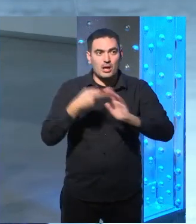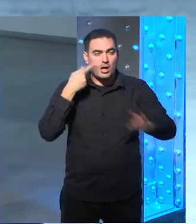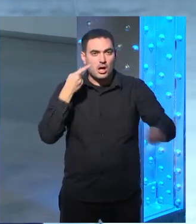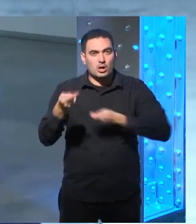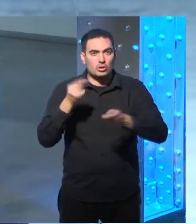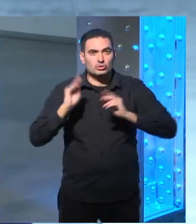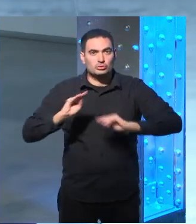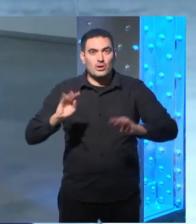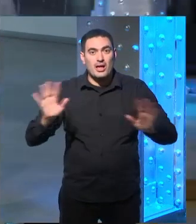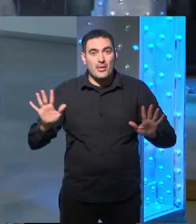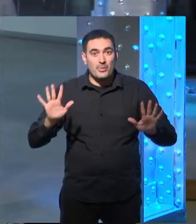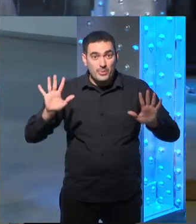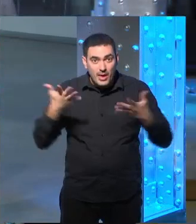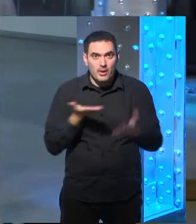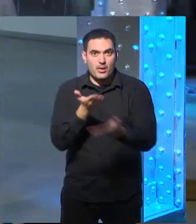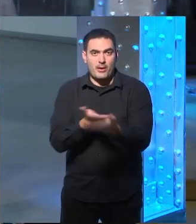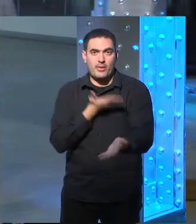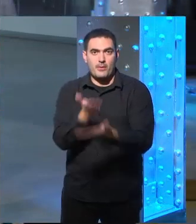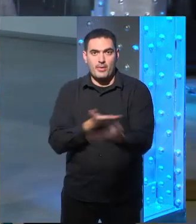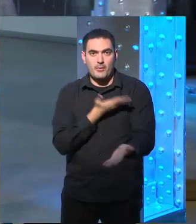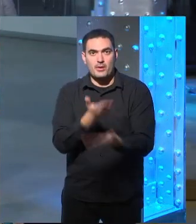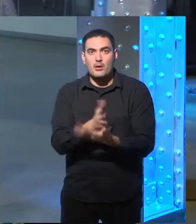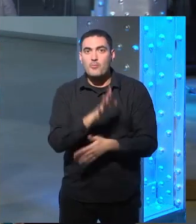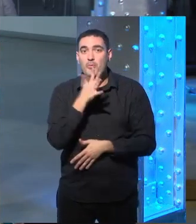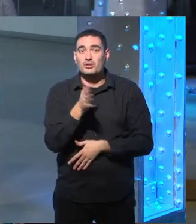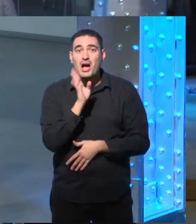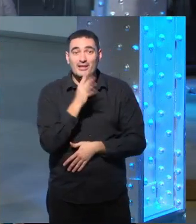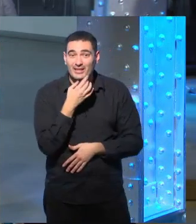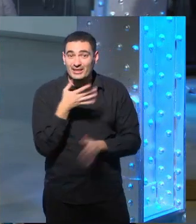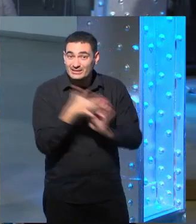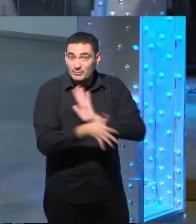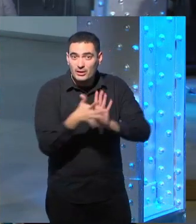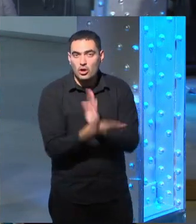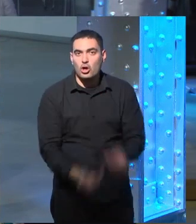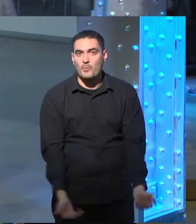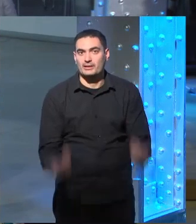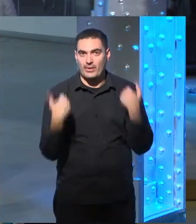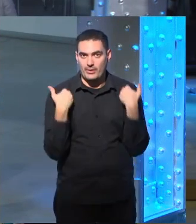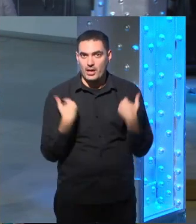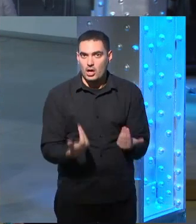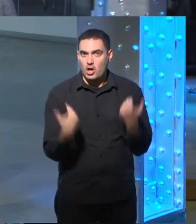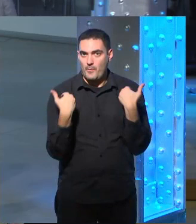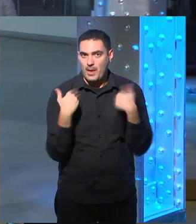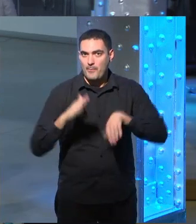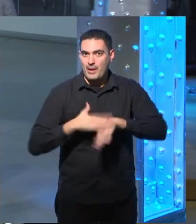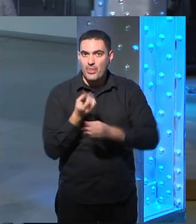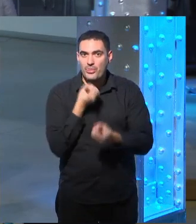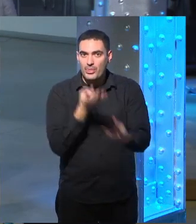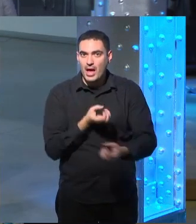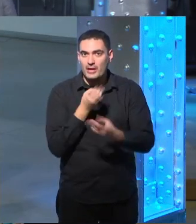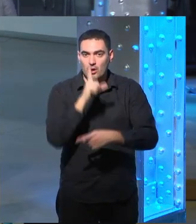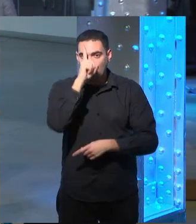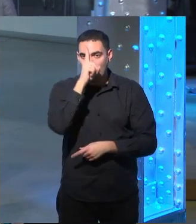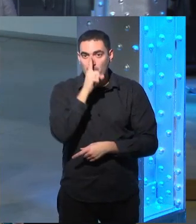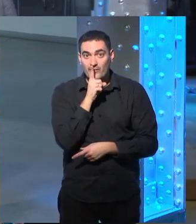system control software. Those are the most demanded skills, and I know because those are skills and competences that we deal with, and